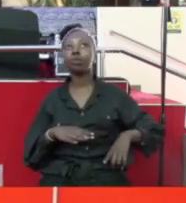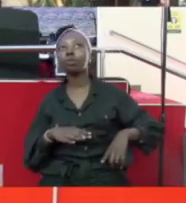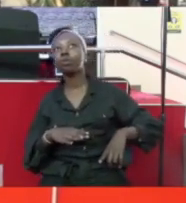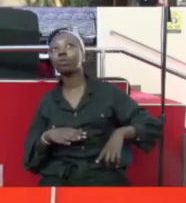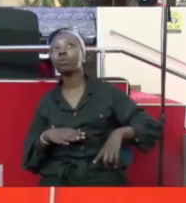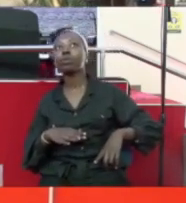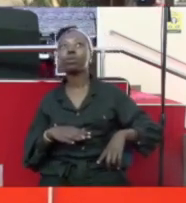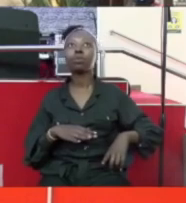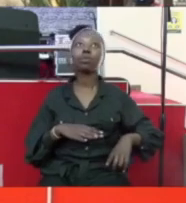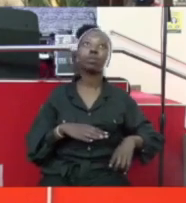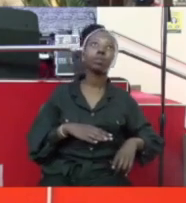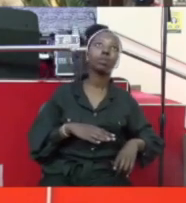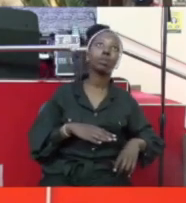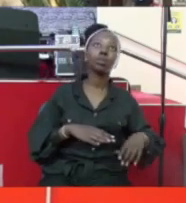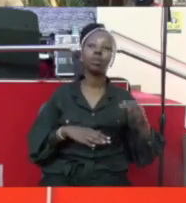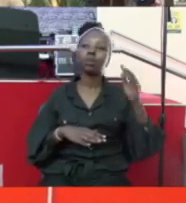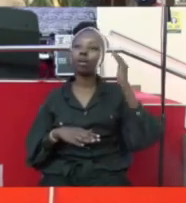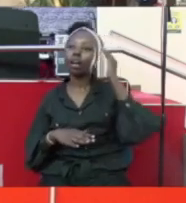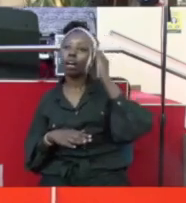Lord,